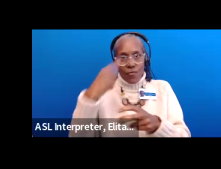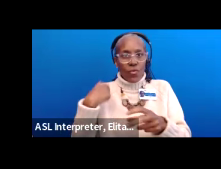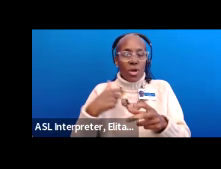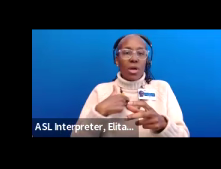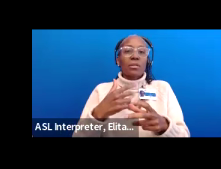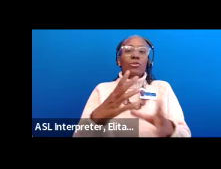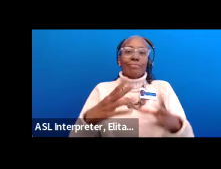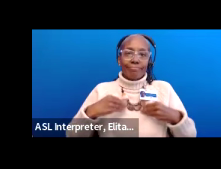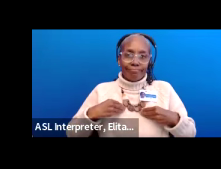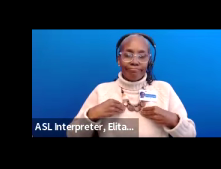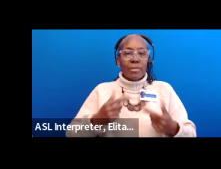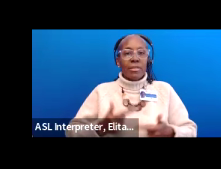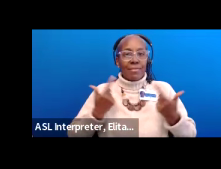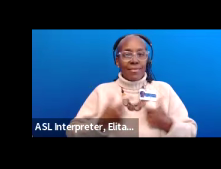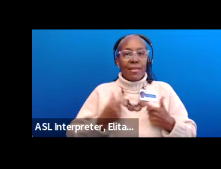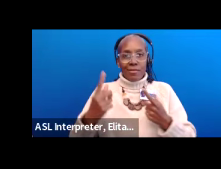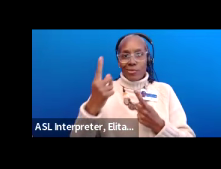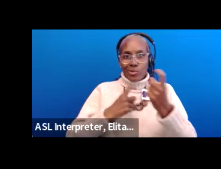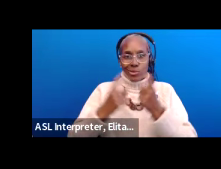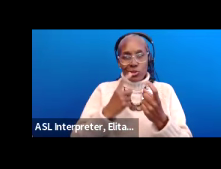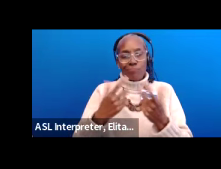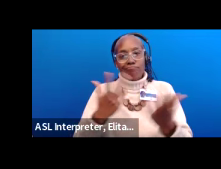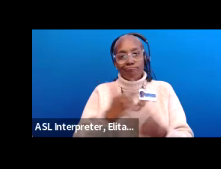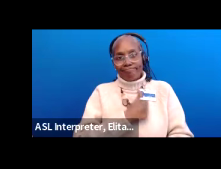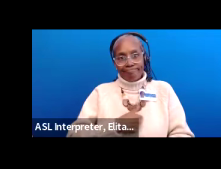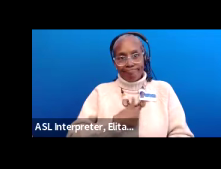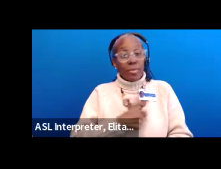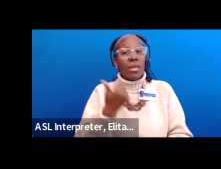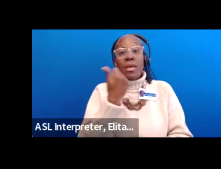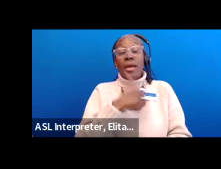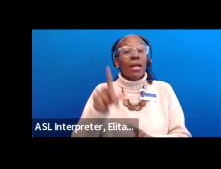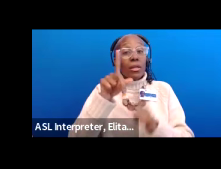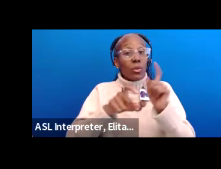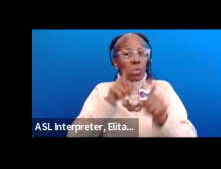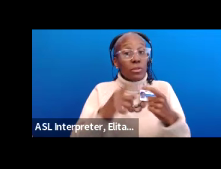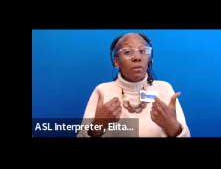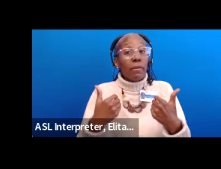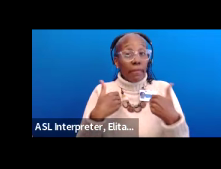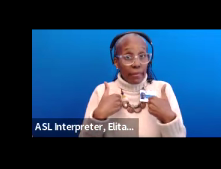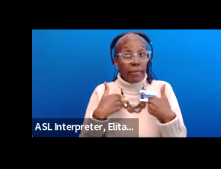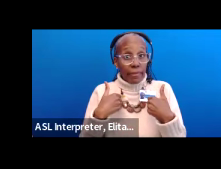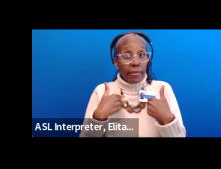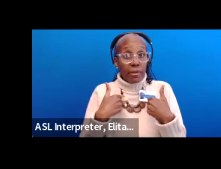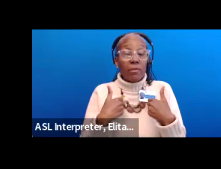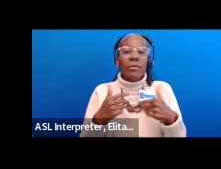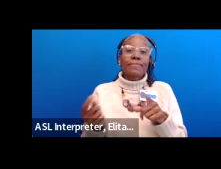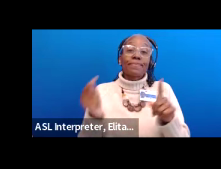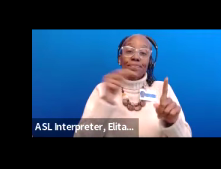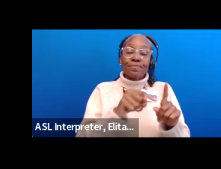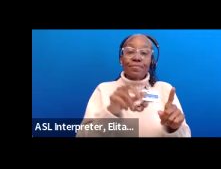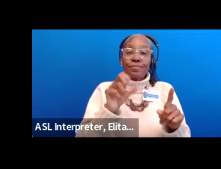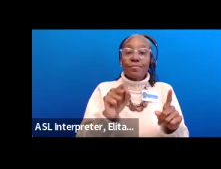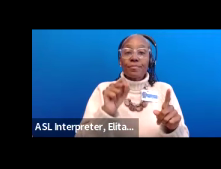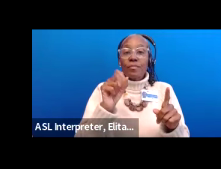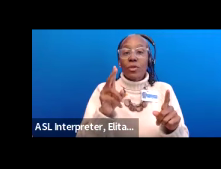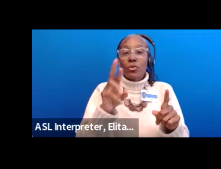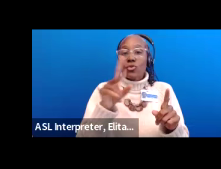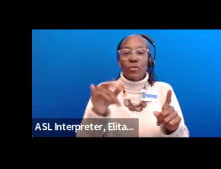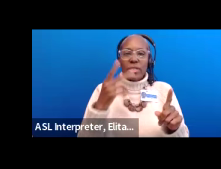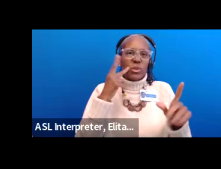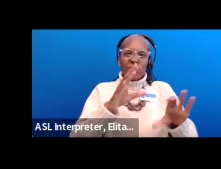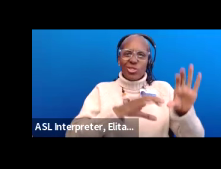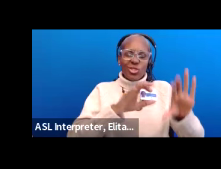live questions. You can, for any inquiries, go to the survey that is there on the chat